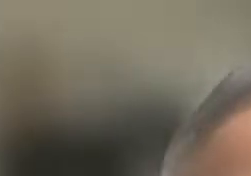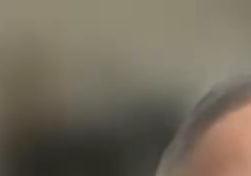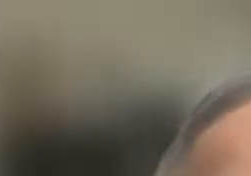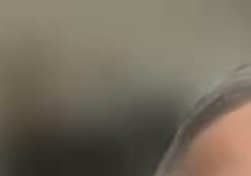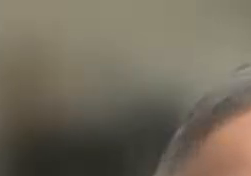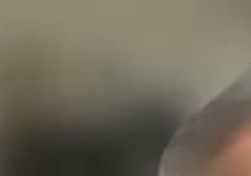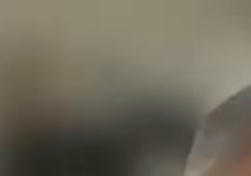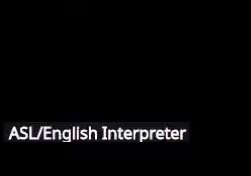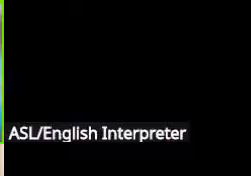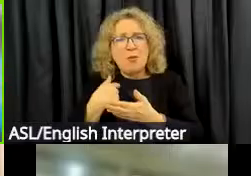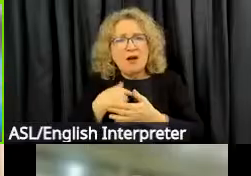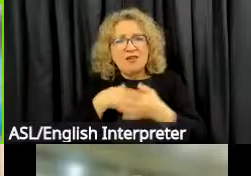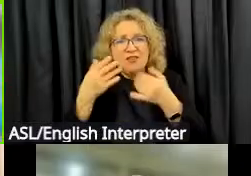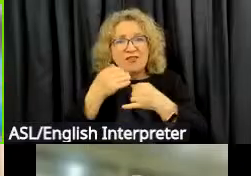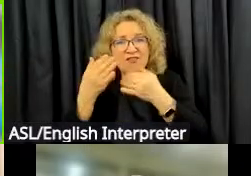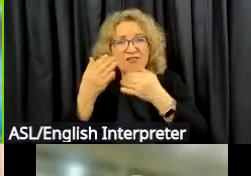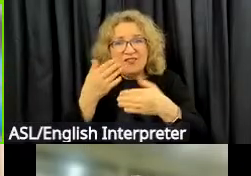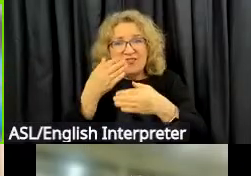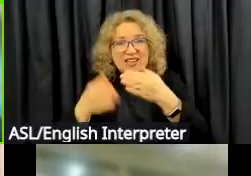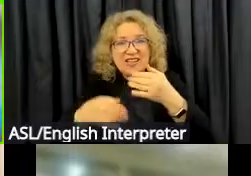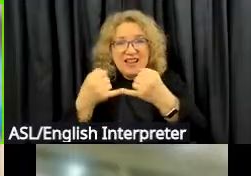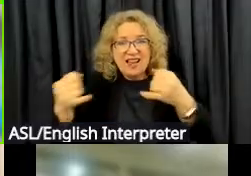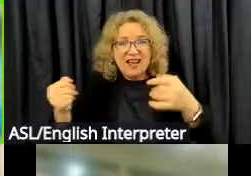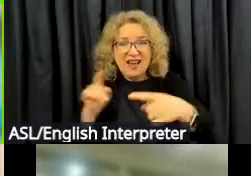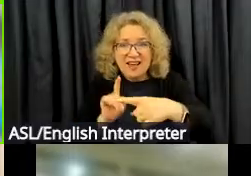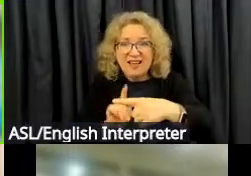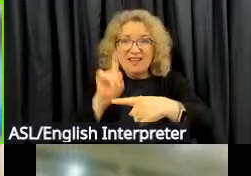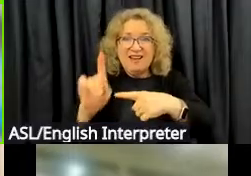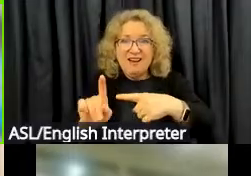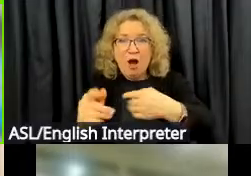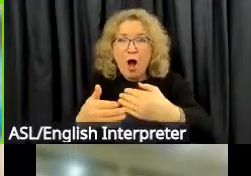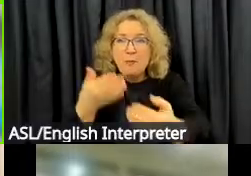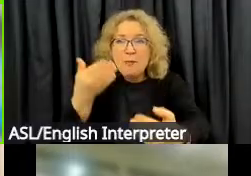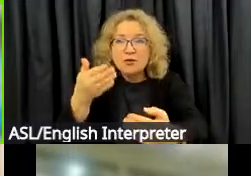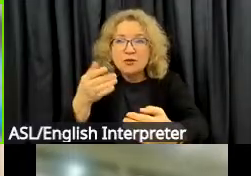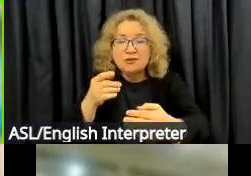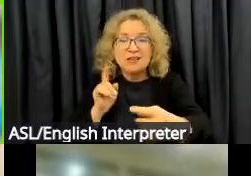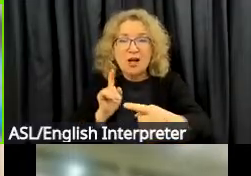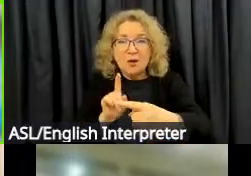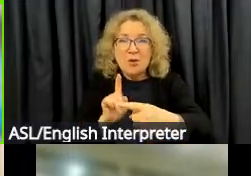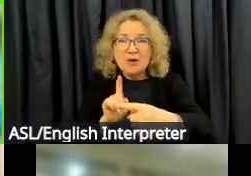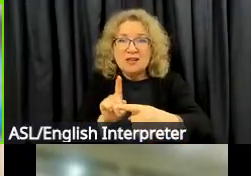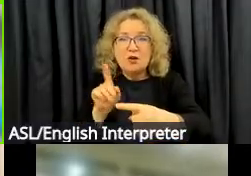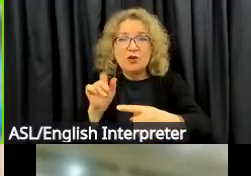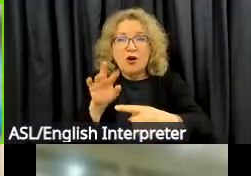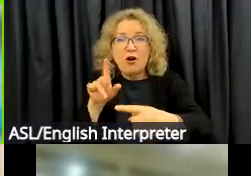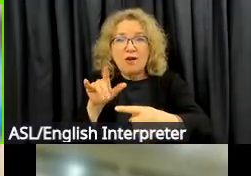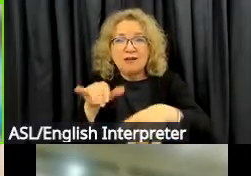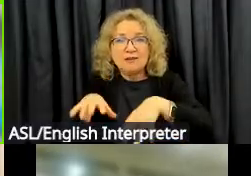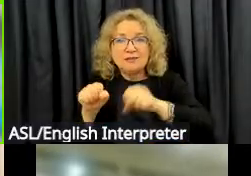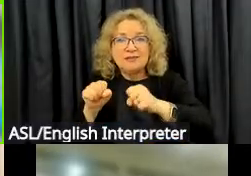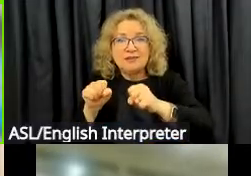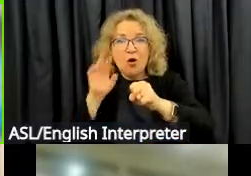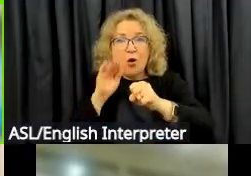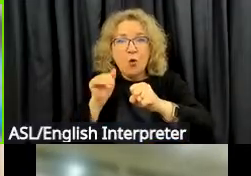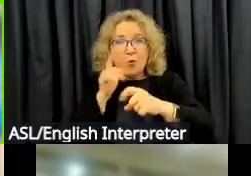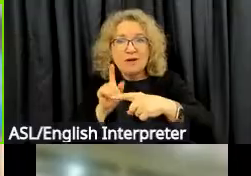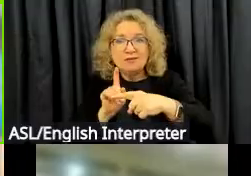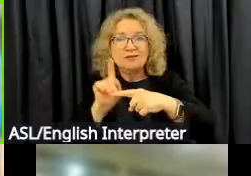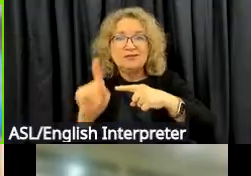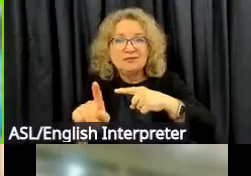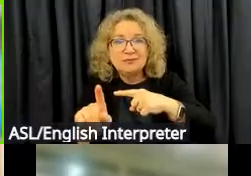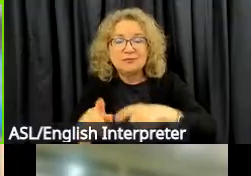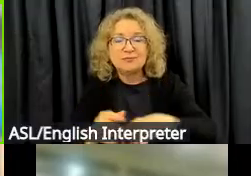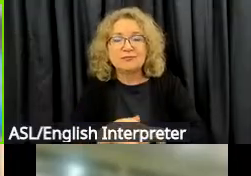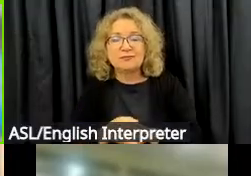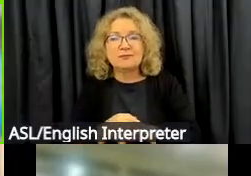take us there, and her replacement or she will get us over the finish line. That's great. So yeah, that's my key